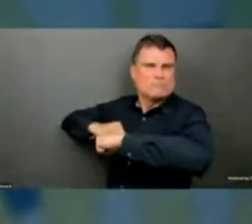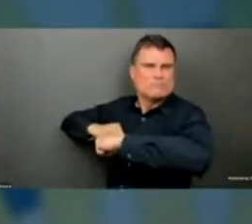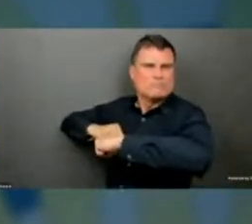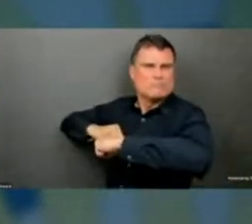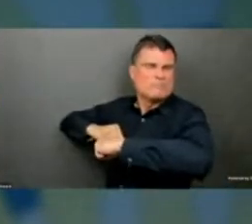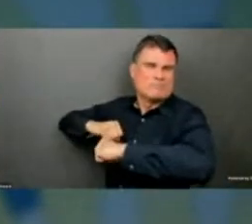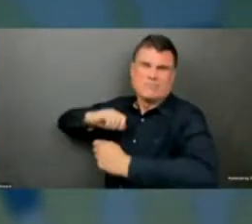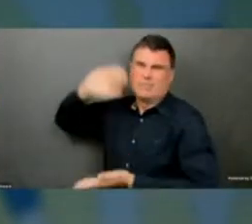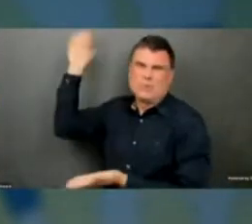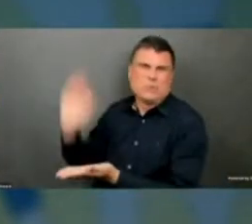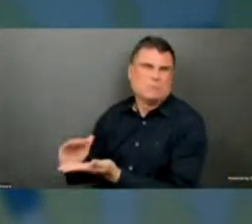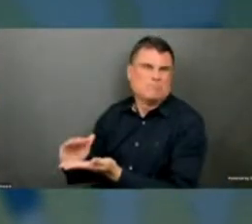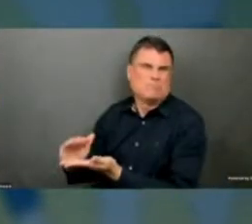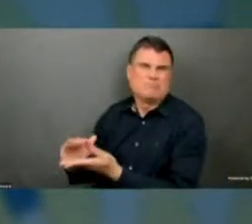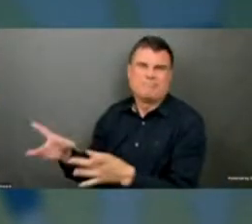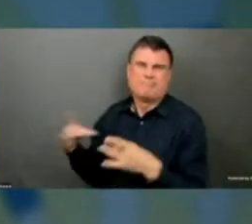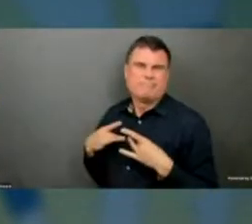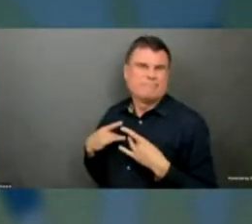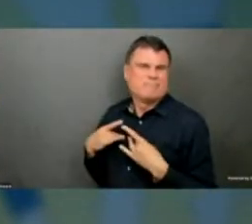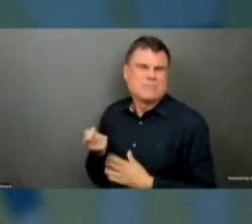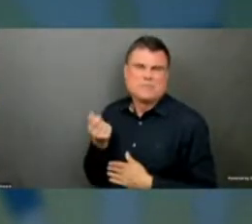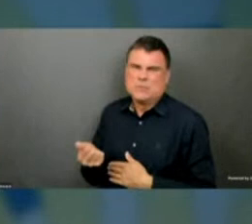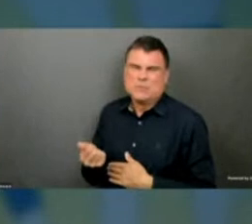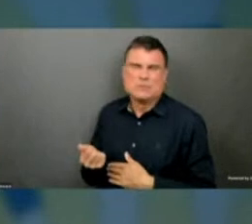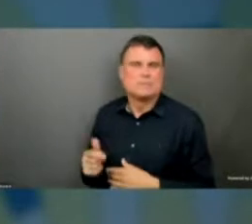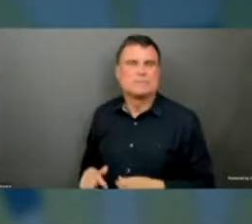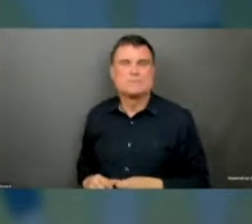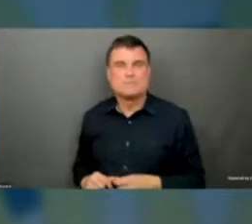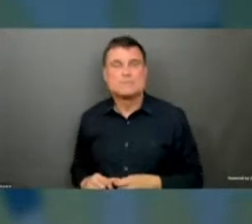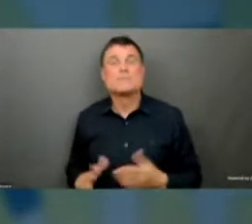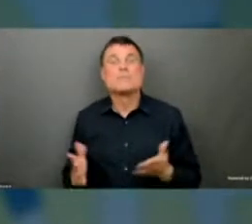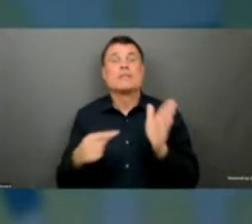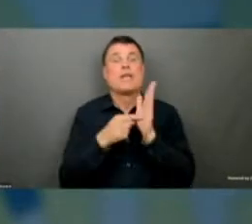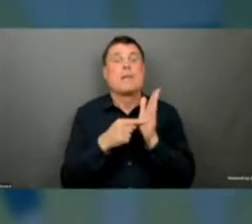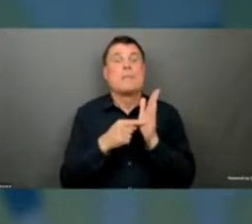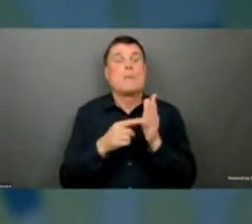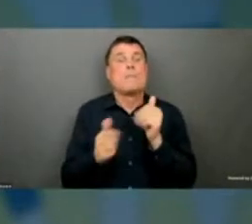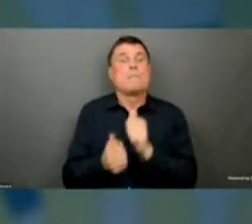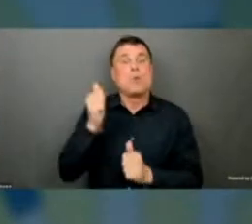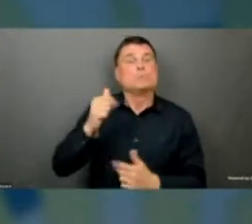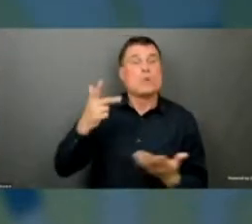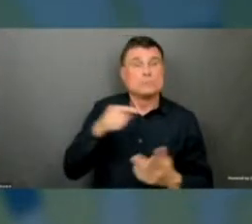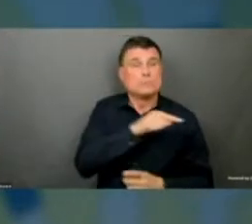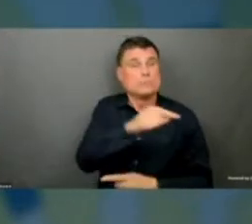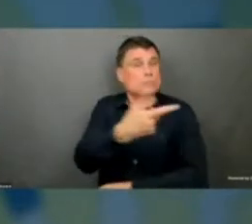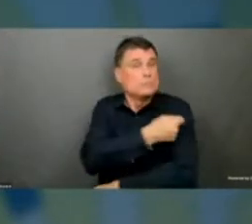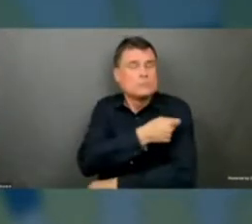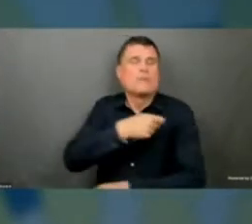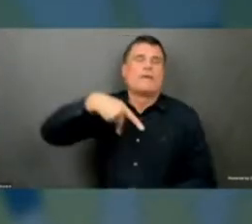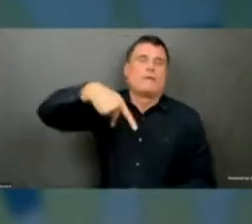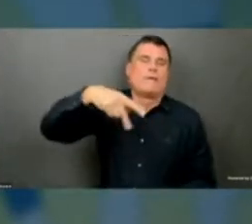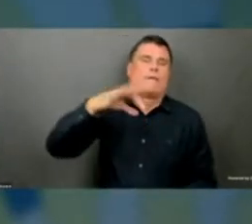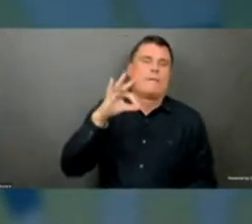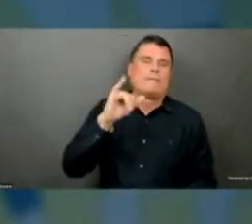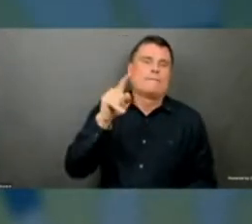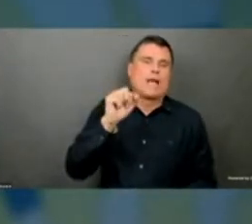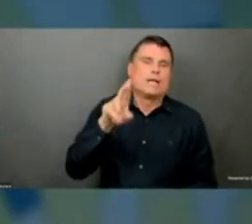The Pfizer vaccine, because that has been the majority of people who've received vaccination, has been with Pfizer.